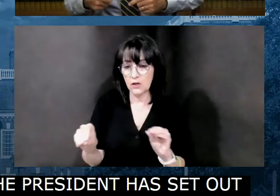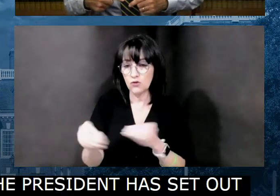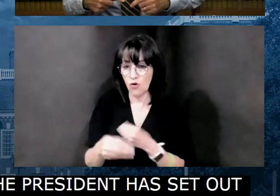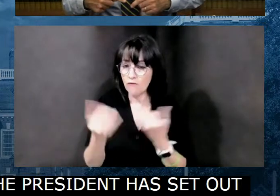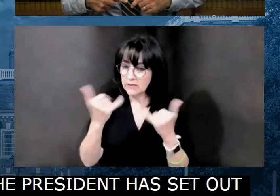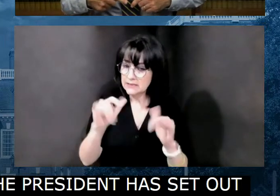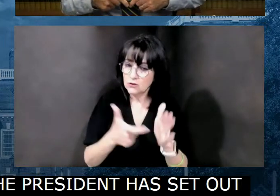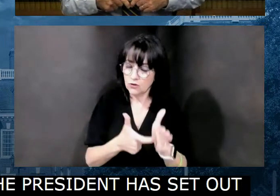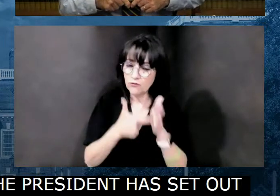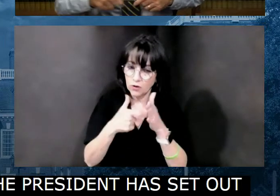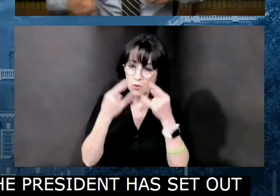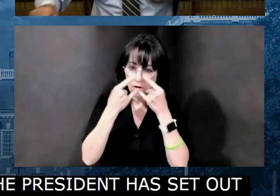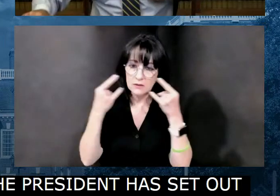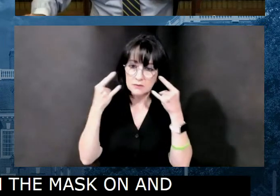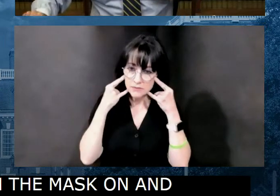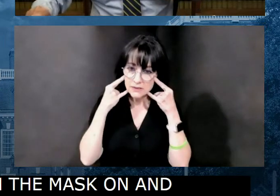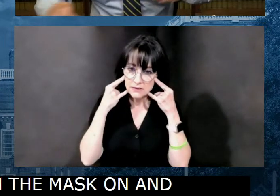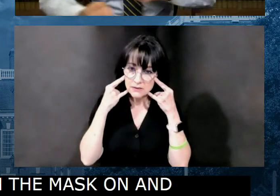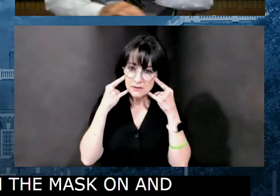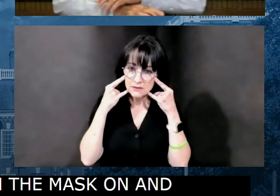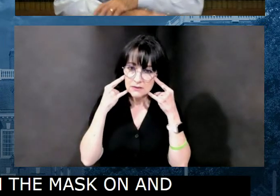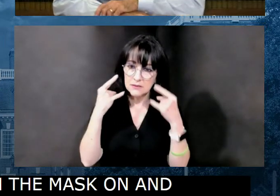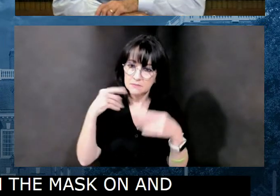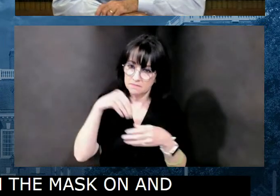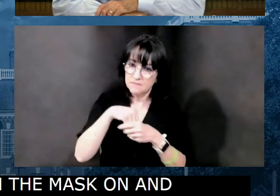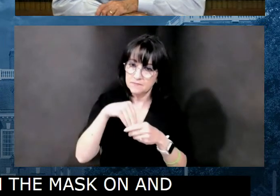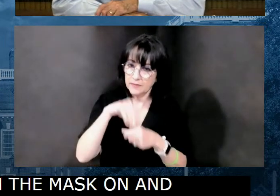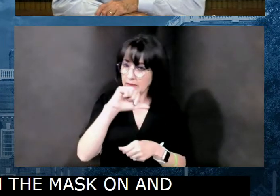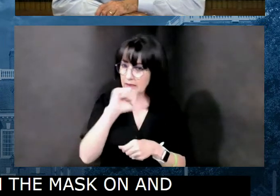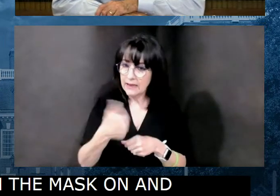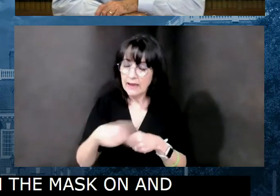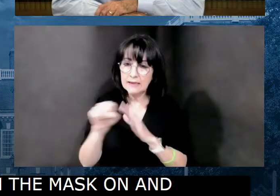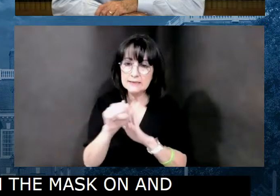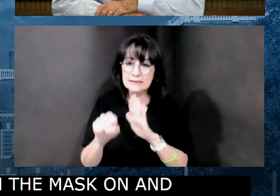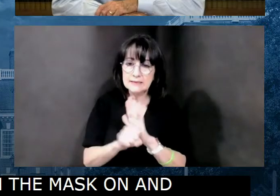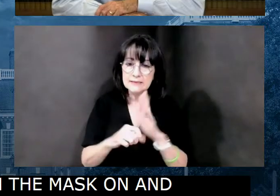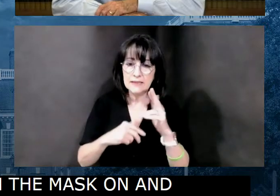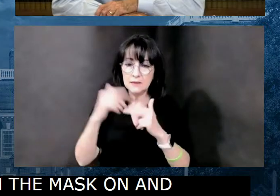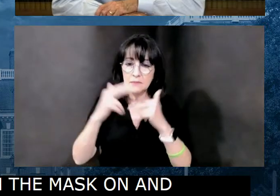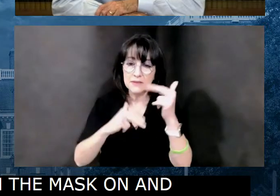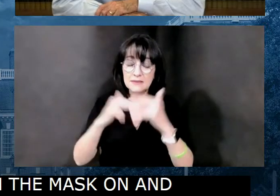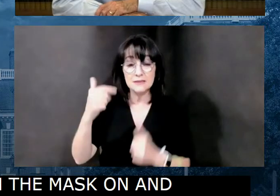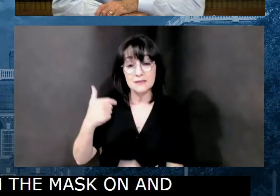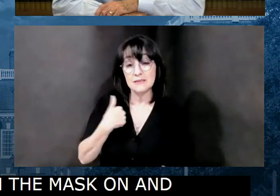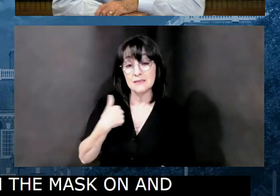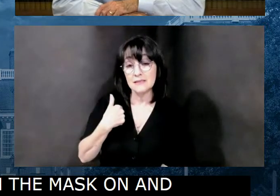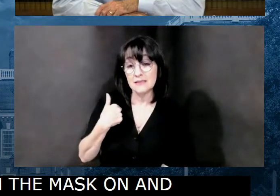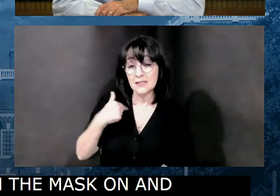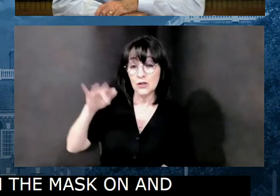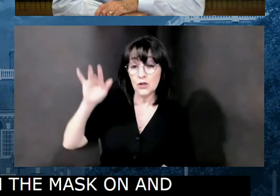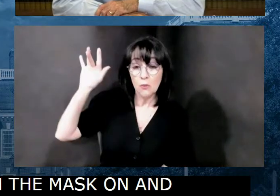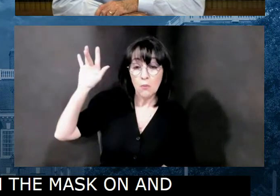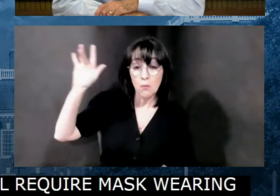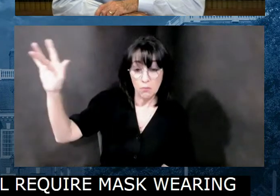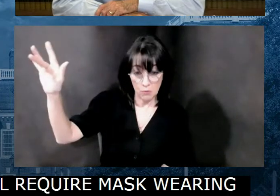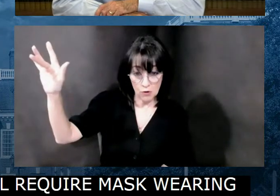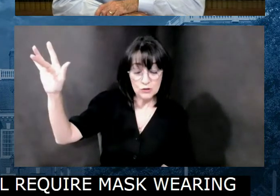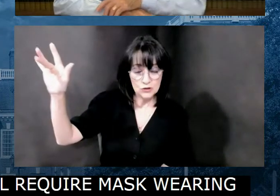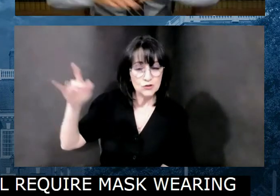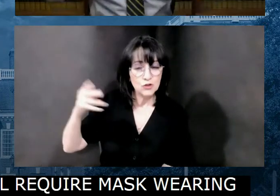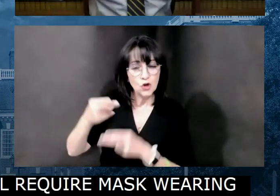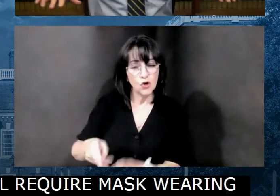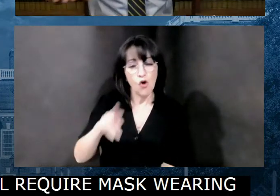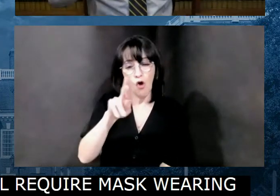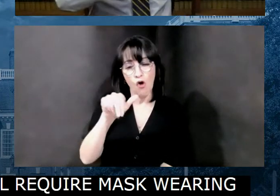mask wearing in state facilities. I'm pressing the button on what is called the randomizer.